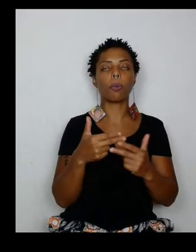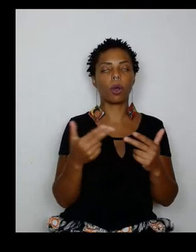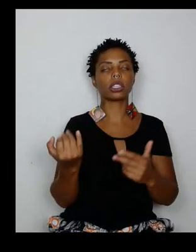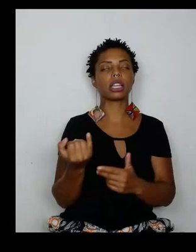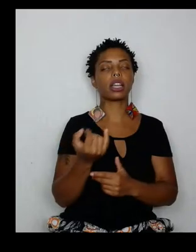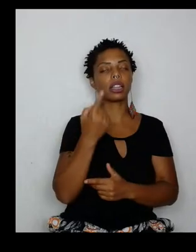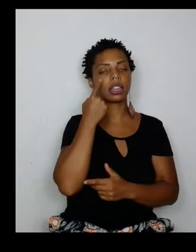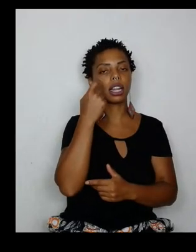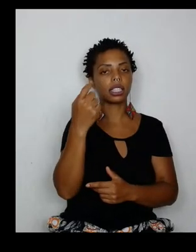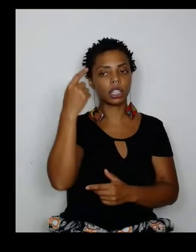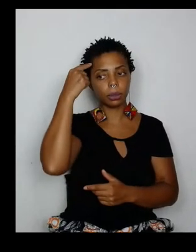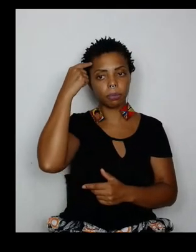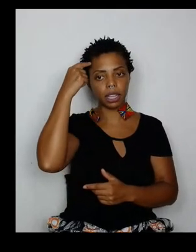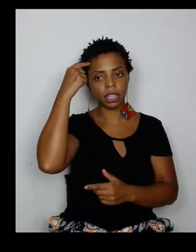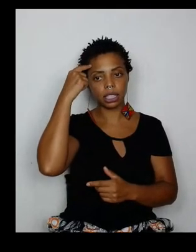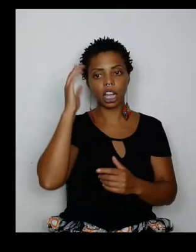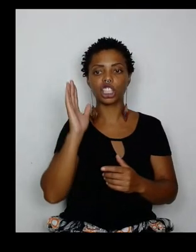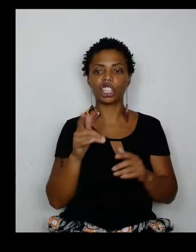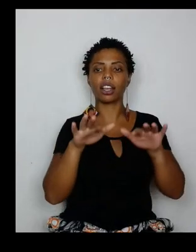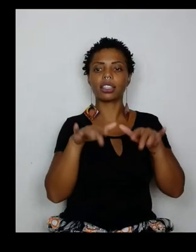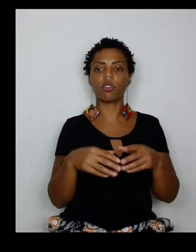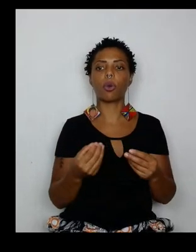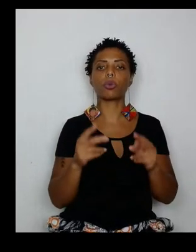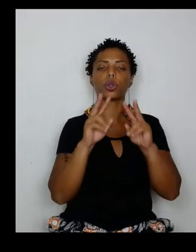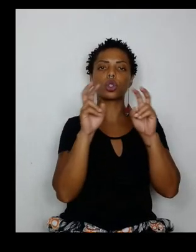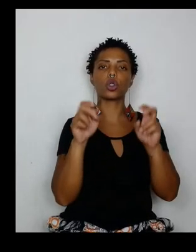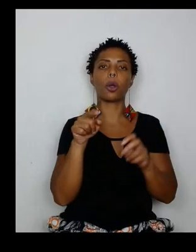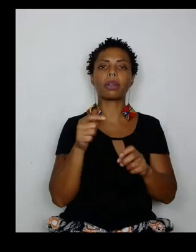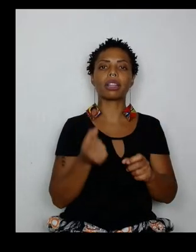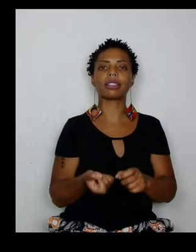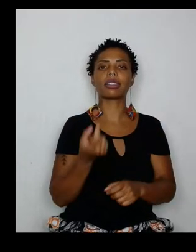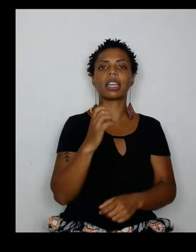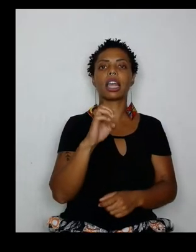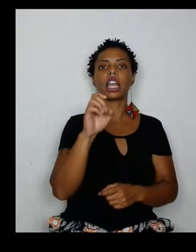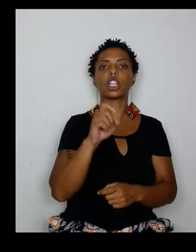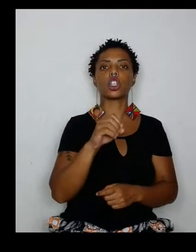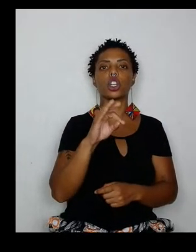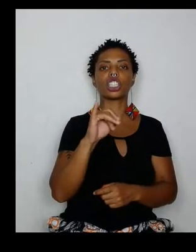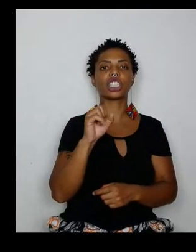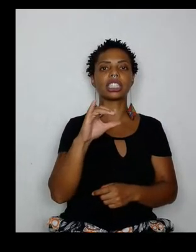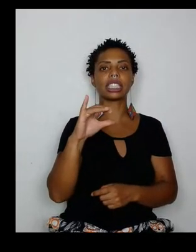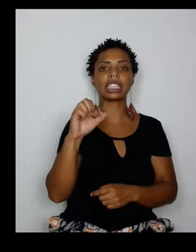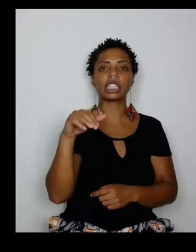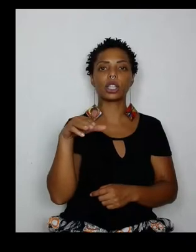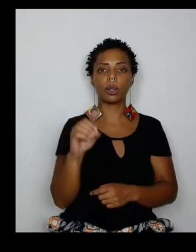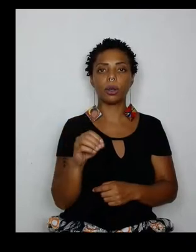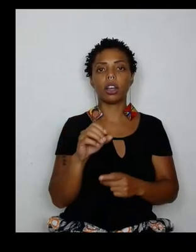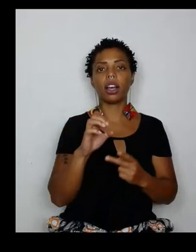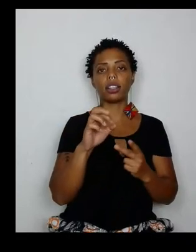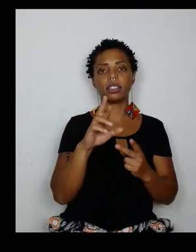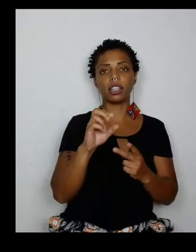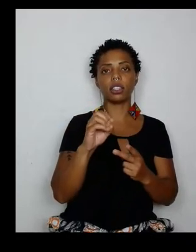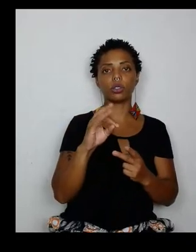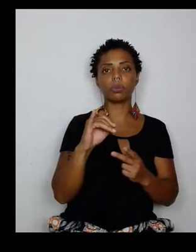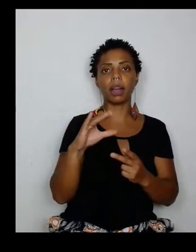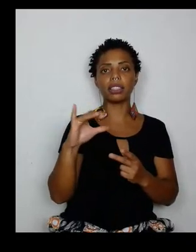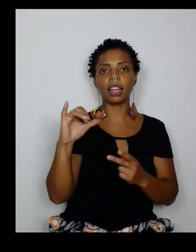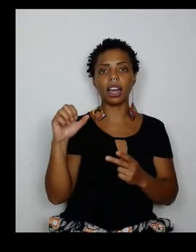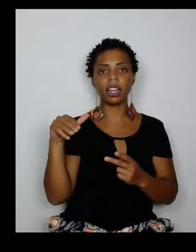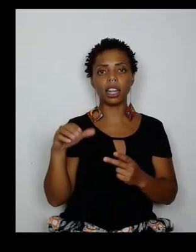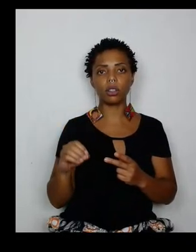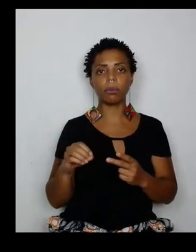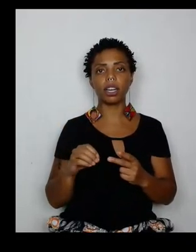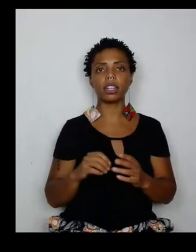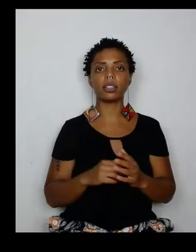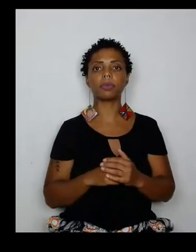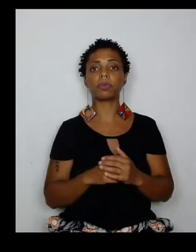exoticism in relation to gogan but not really that much in relation to um the geopolitical concept of